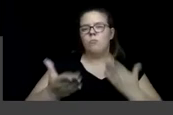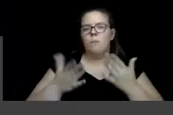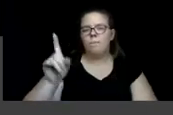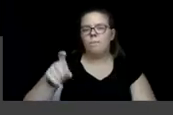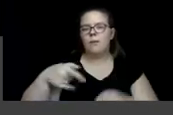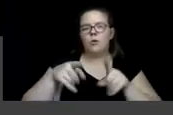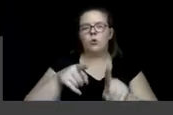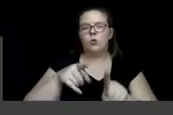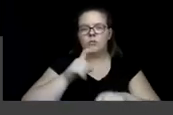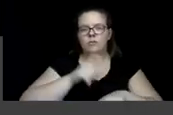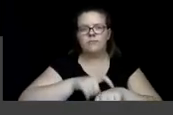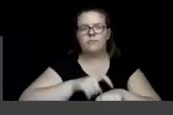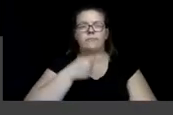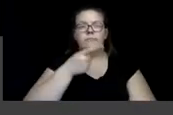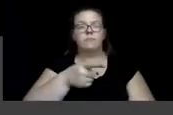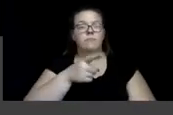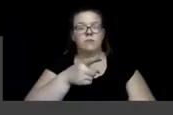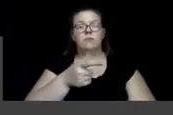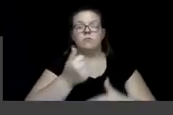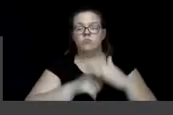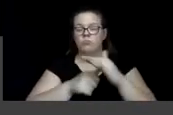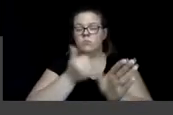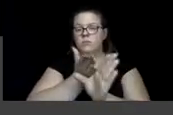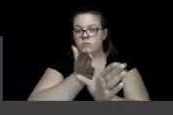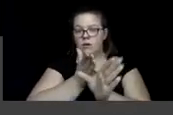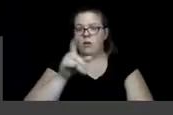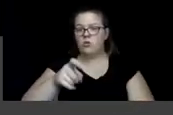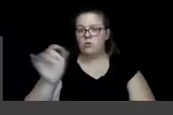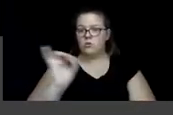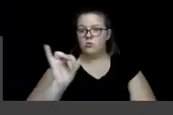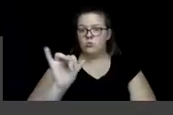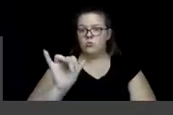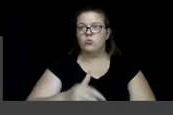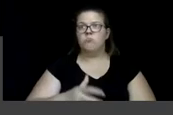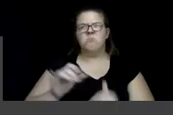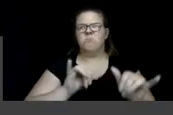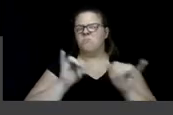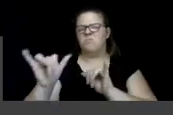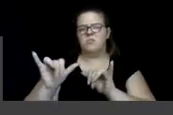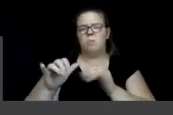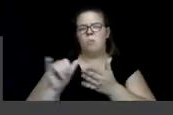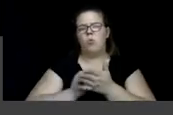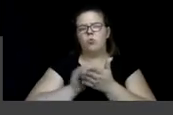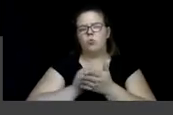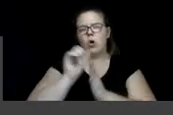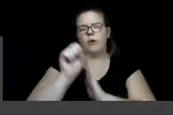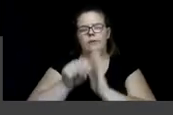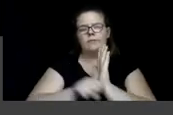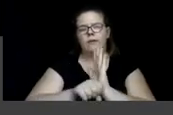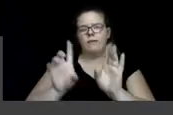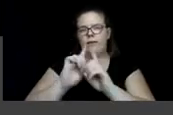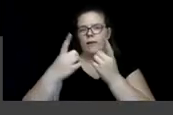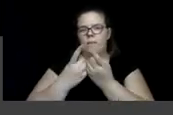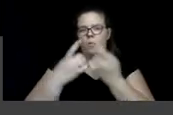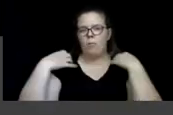And then that falls under the care of psychological needs just as much. The New York State Department of Health started